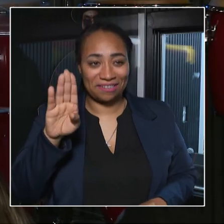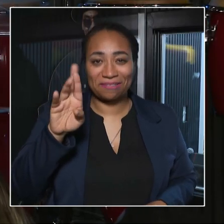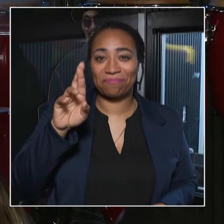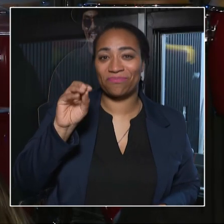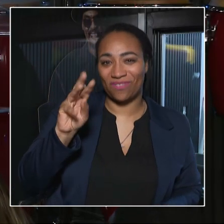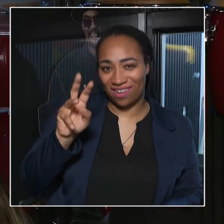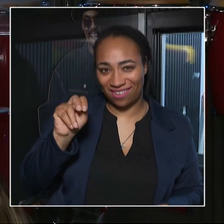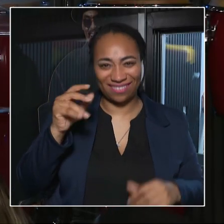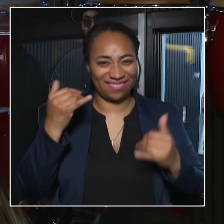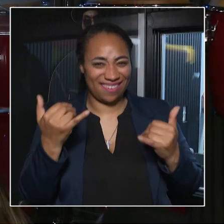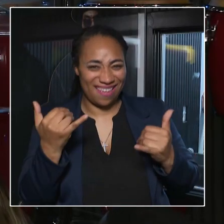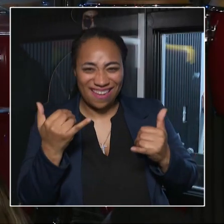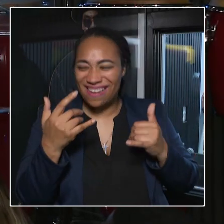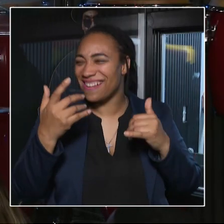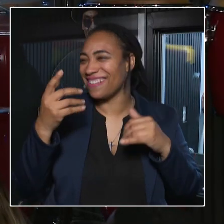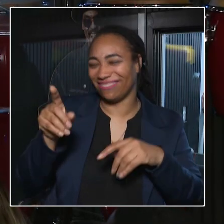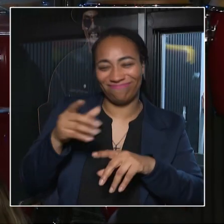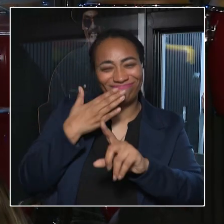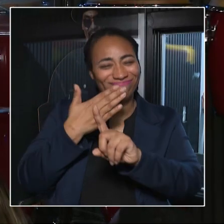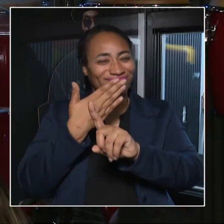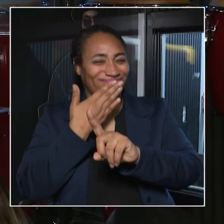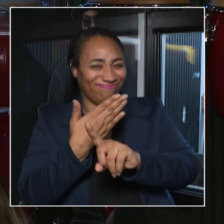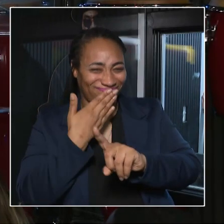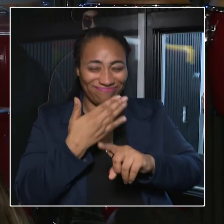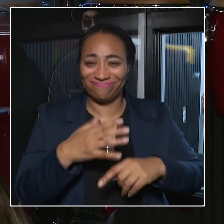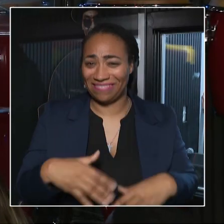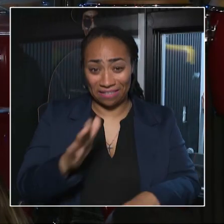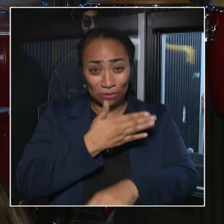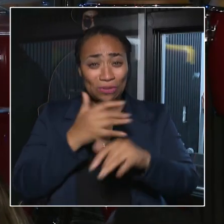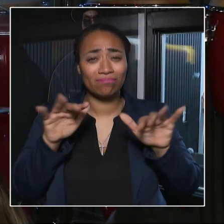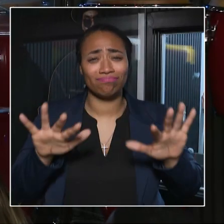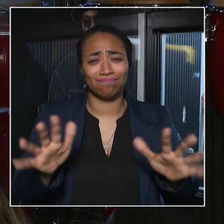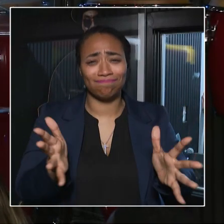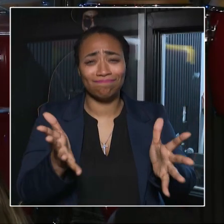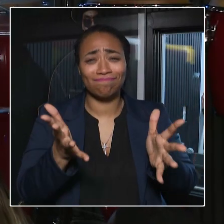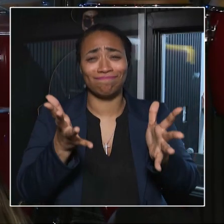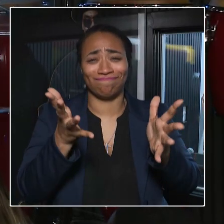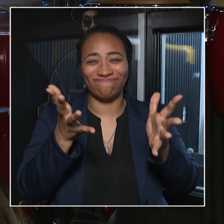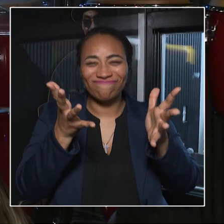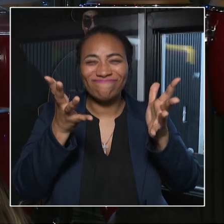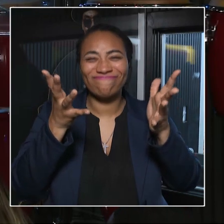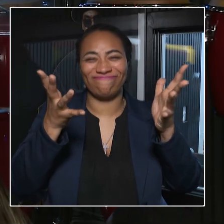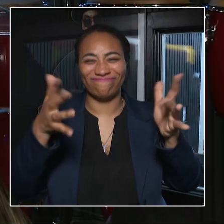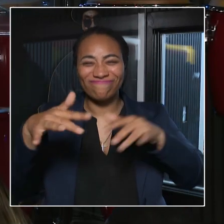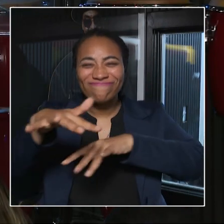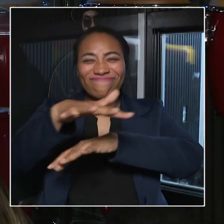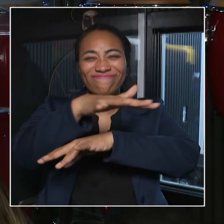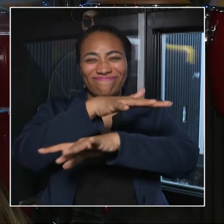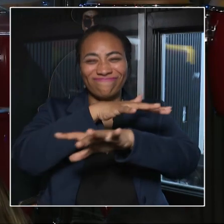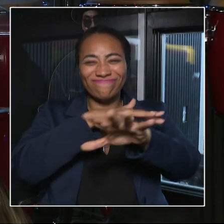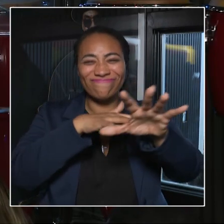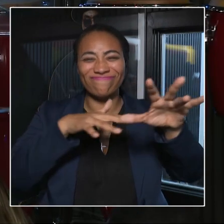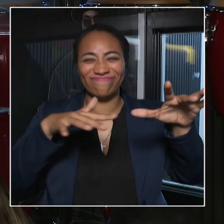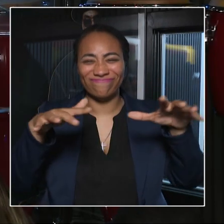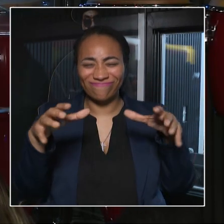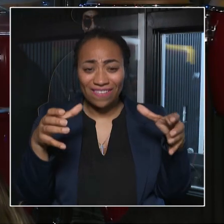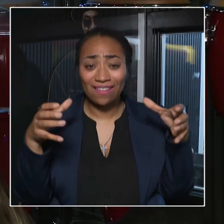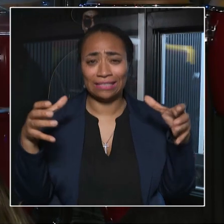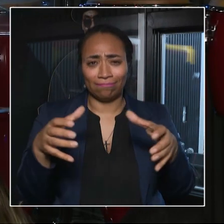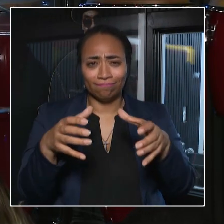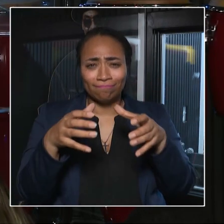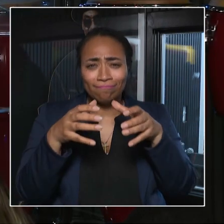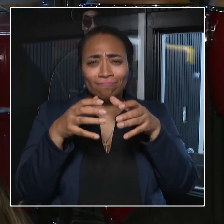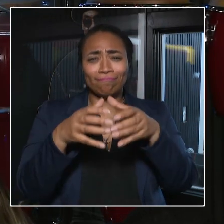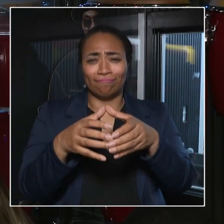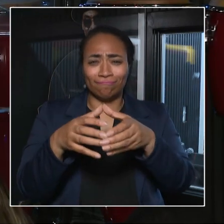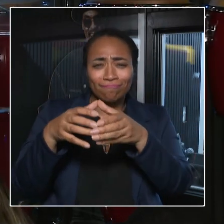beat. Yeah, when we're together, they can't keep us silent